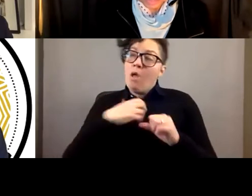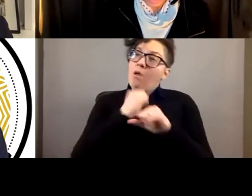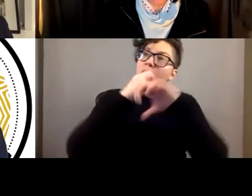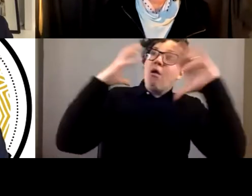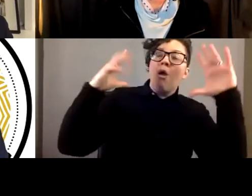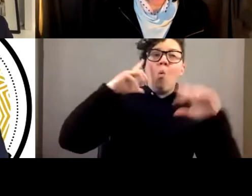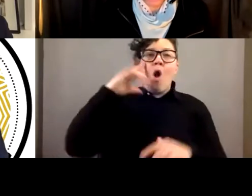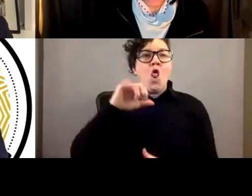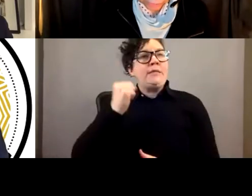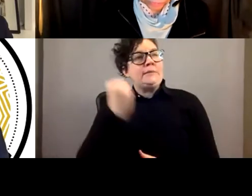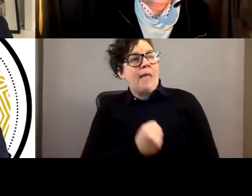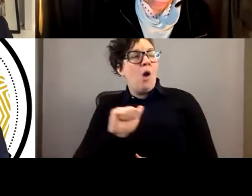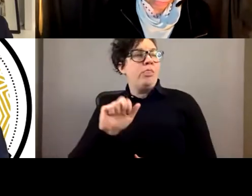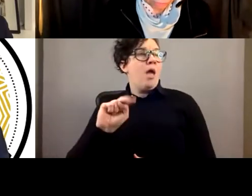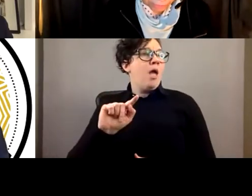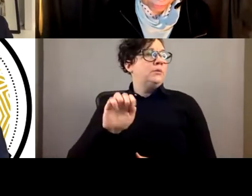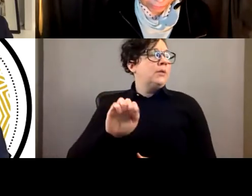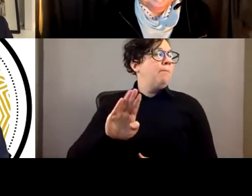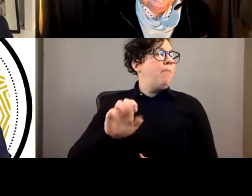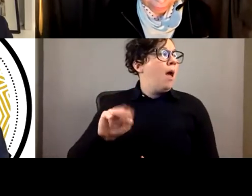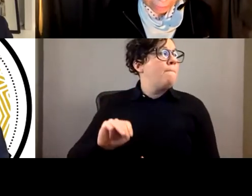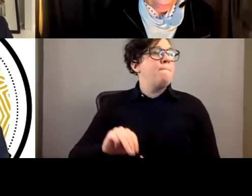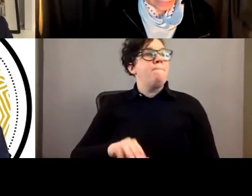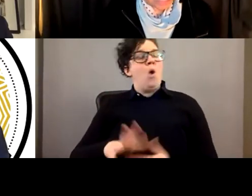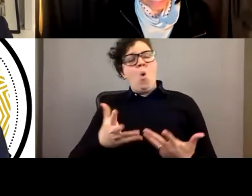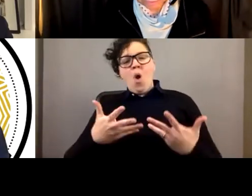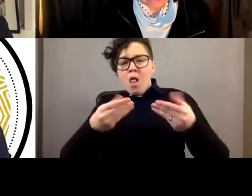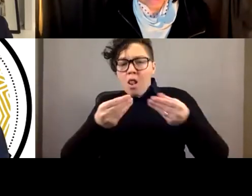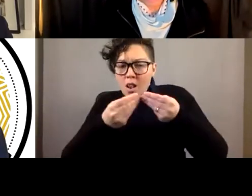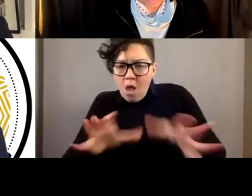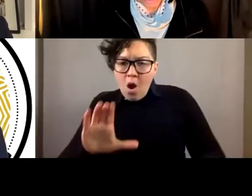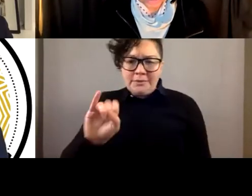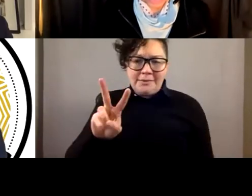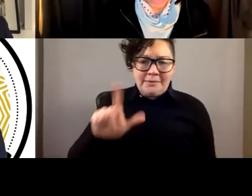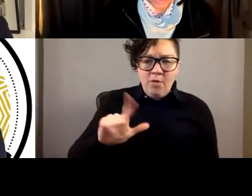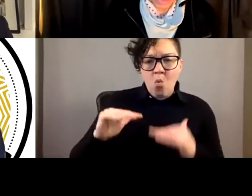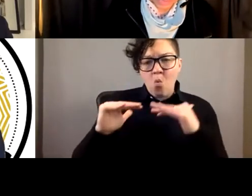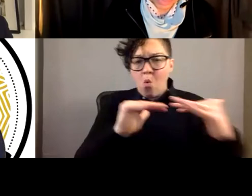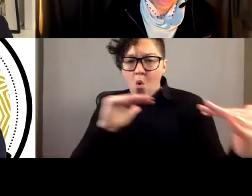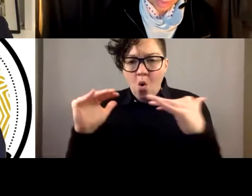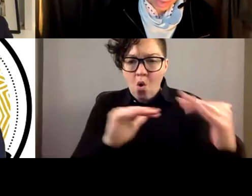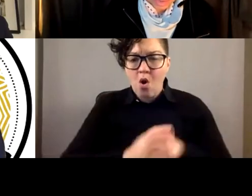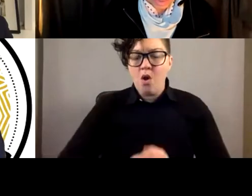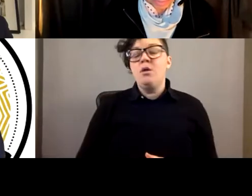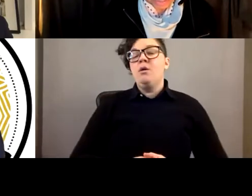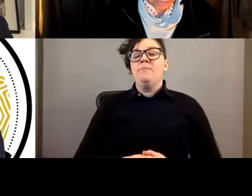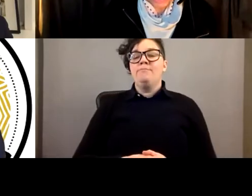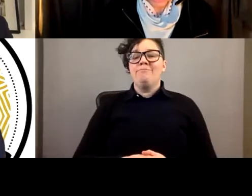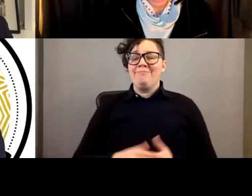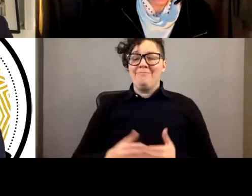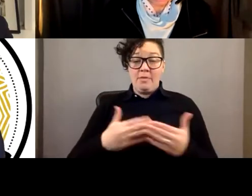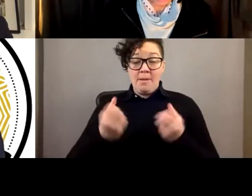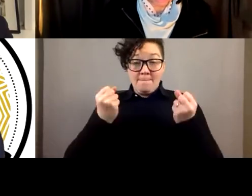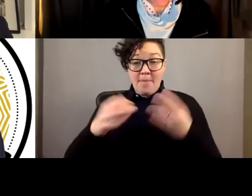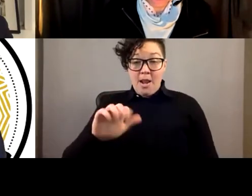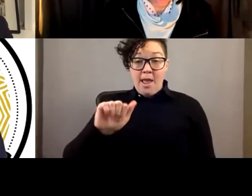South and the tragic lost cause of the Confederacy. And despite all kinds of abolitionist narratives, Gone with the